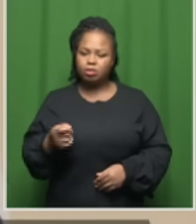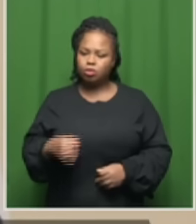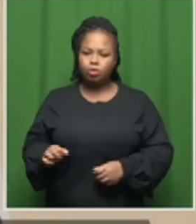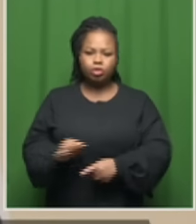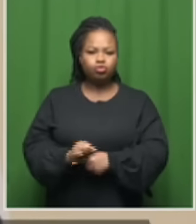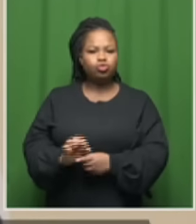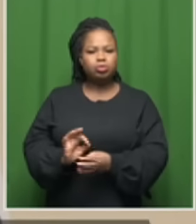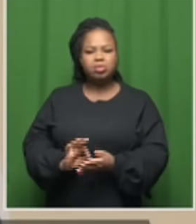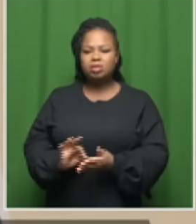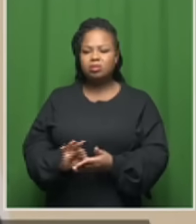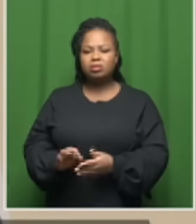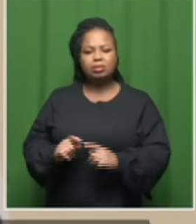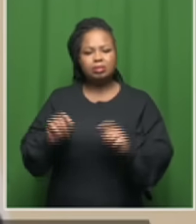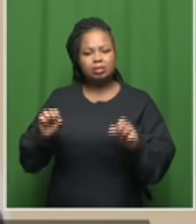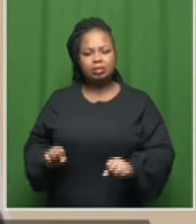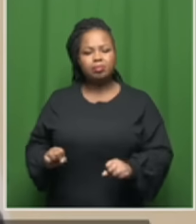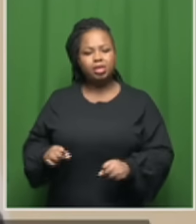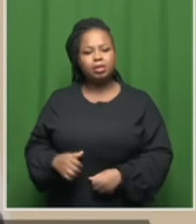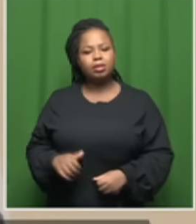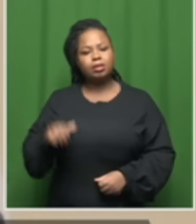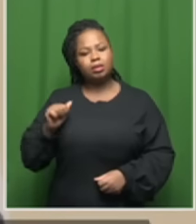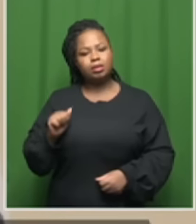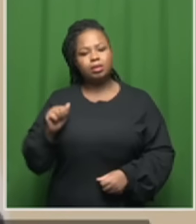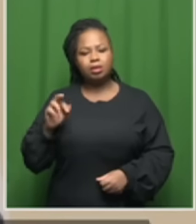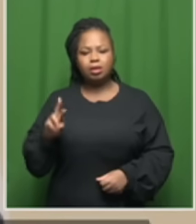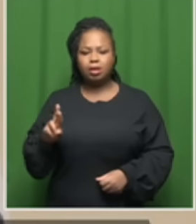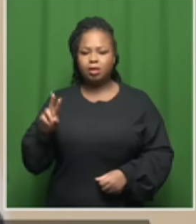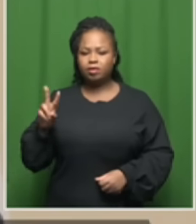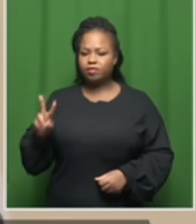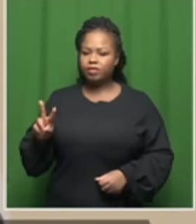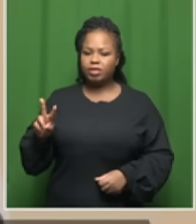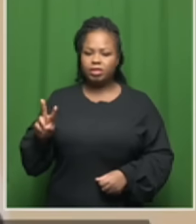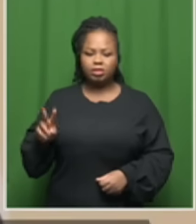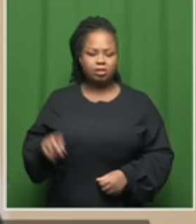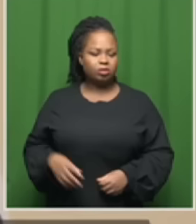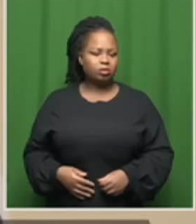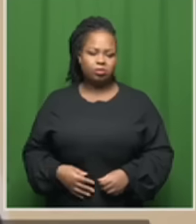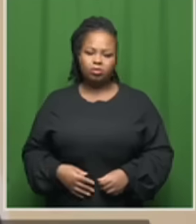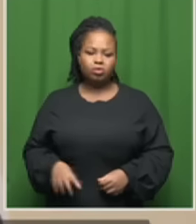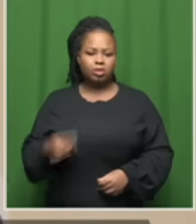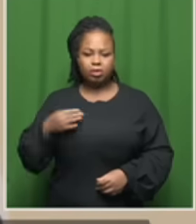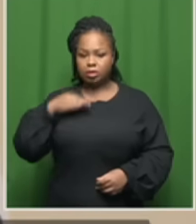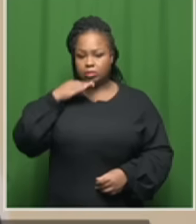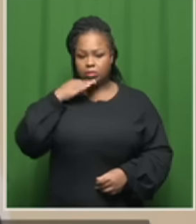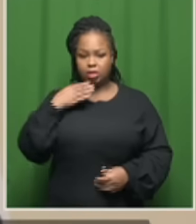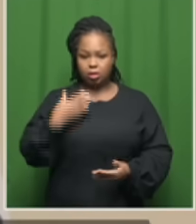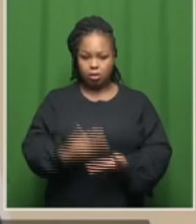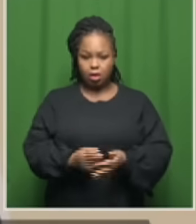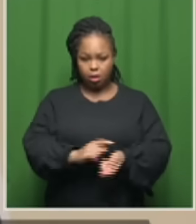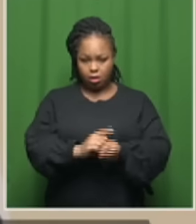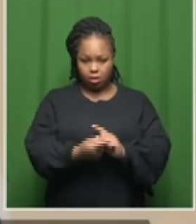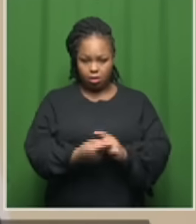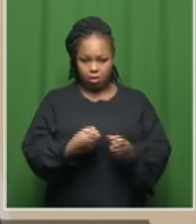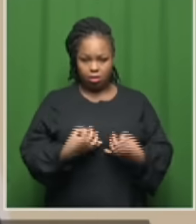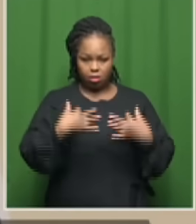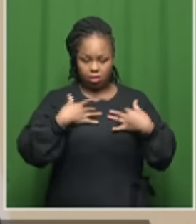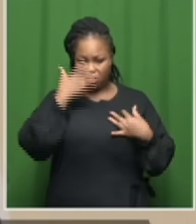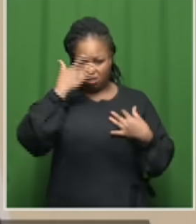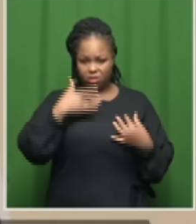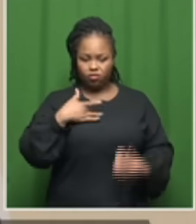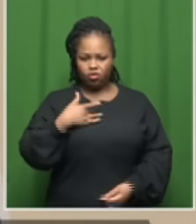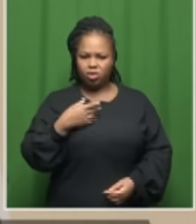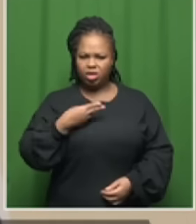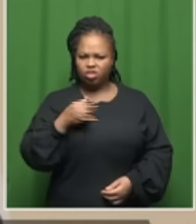no problem. And ARVs have nothing to do with any ability to cause HIV and AIDS, because it's a